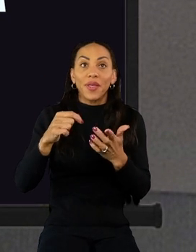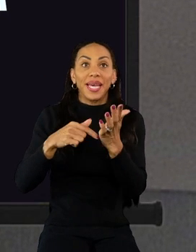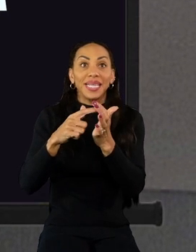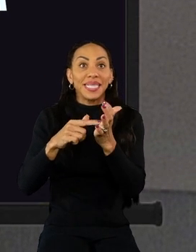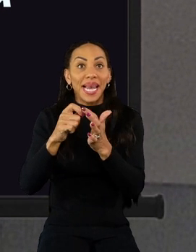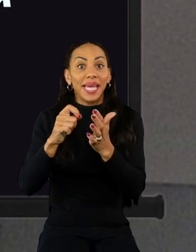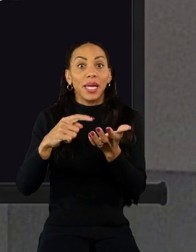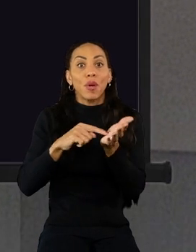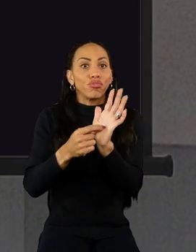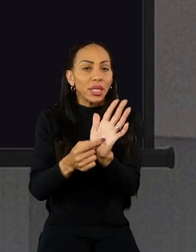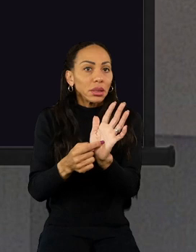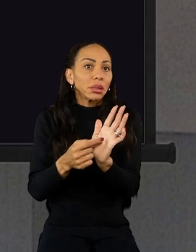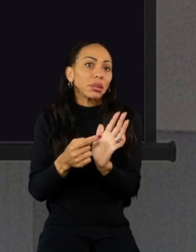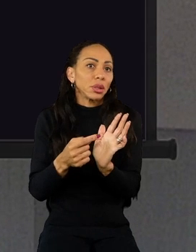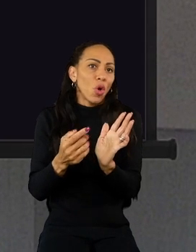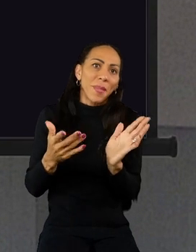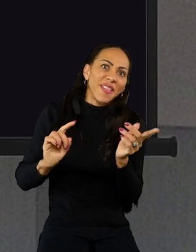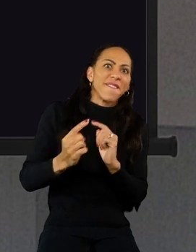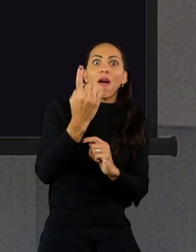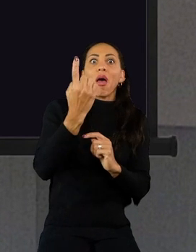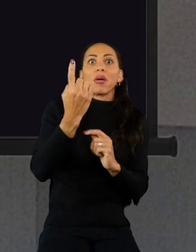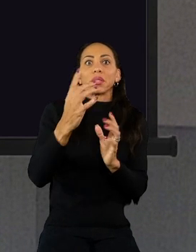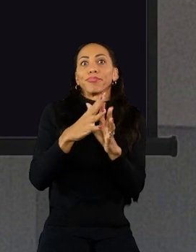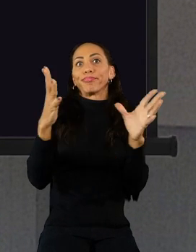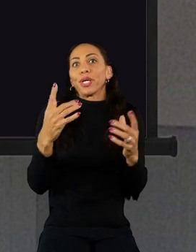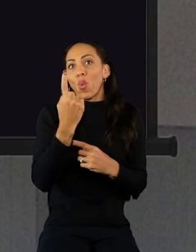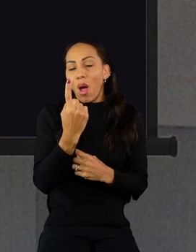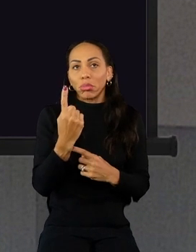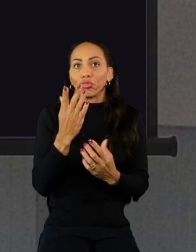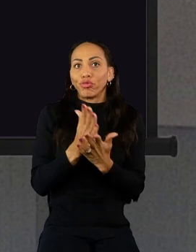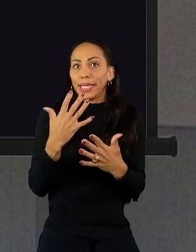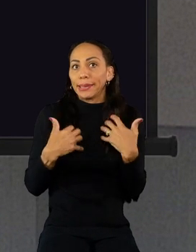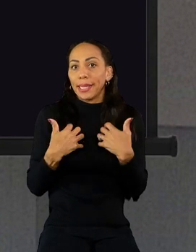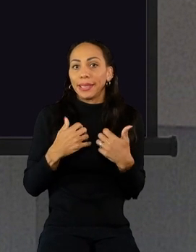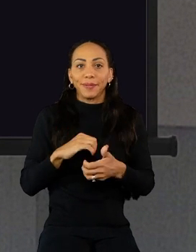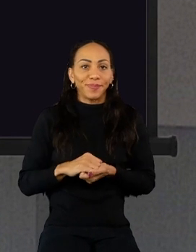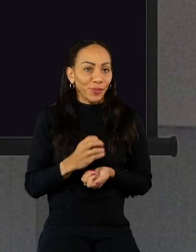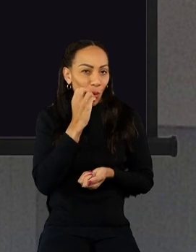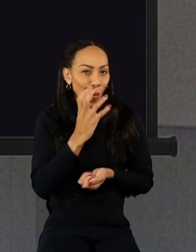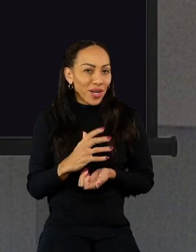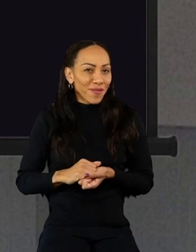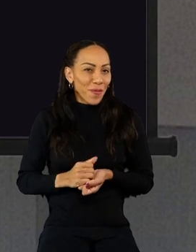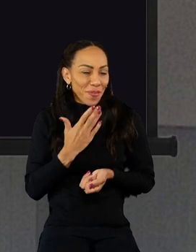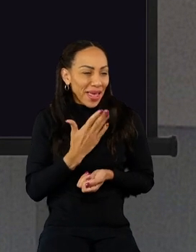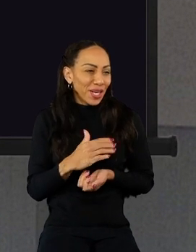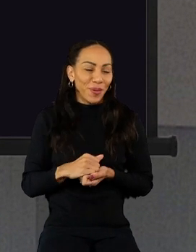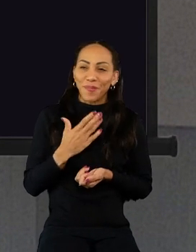that would be the first one that would be part of Locked World, which is really, really exciting. Great. Okay.